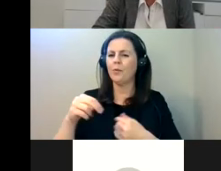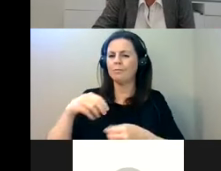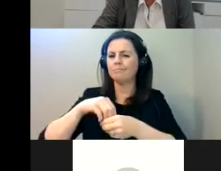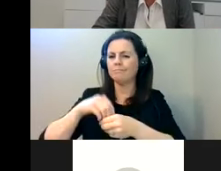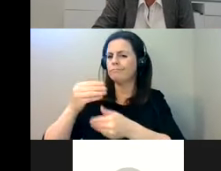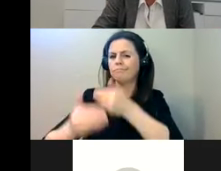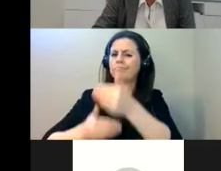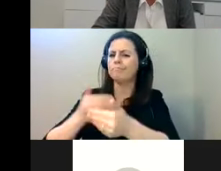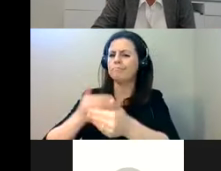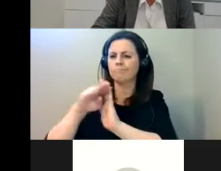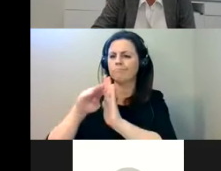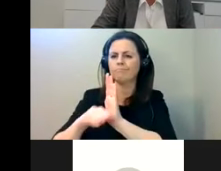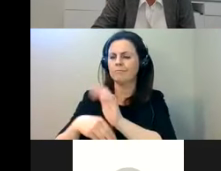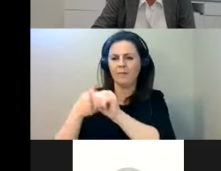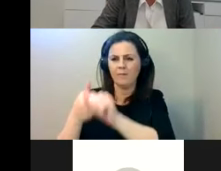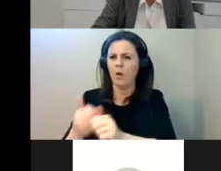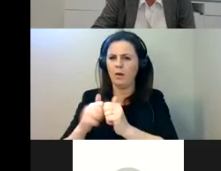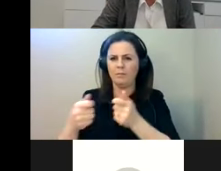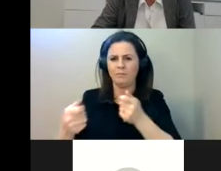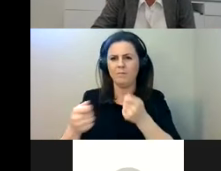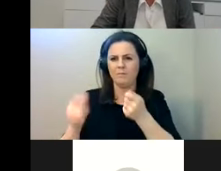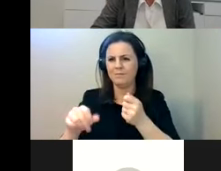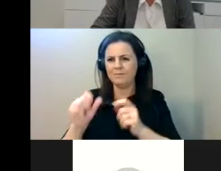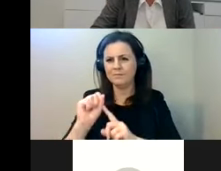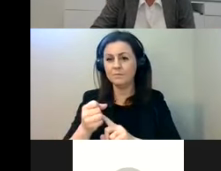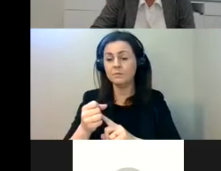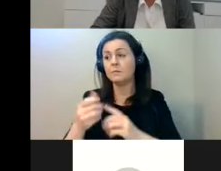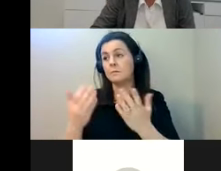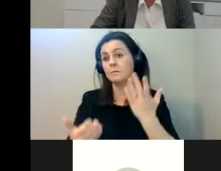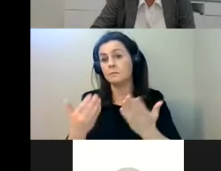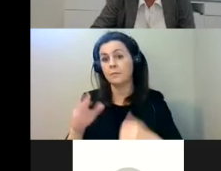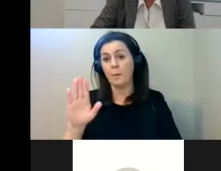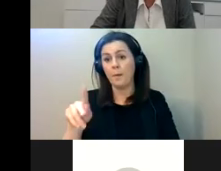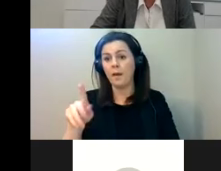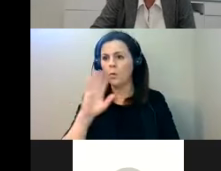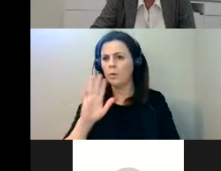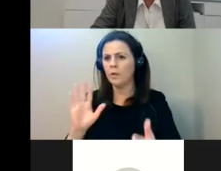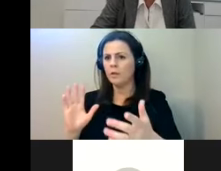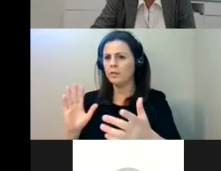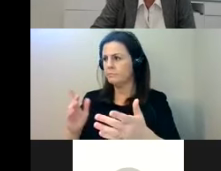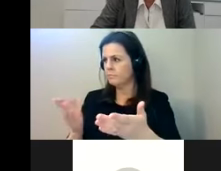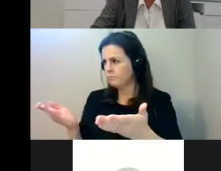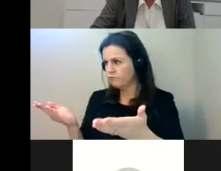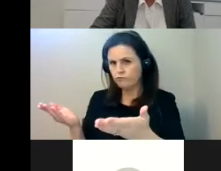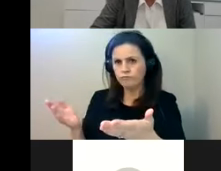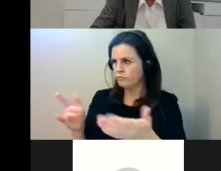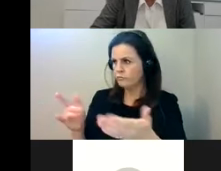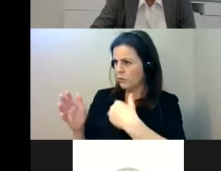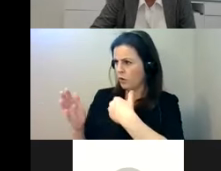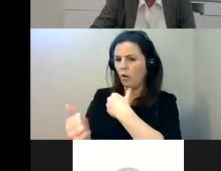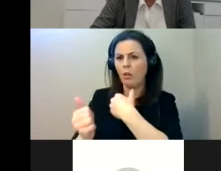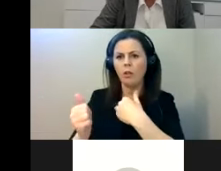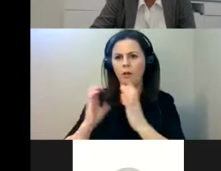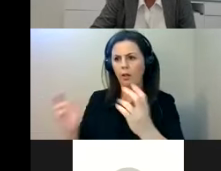with these situations. And that may include consulting with their client, the account holder,